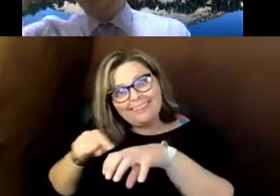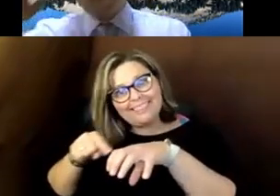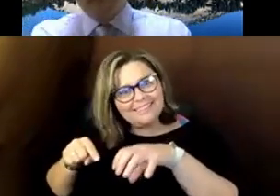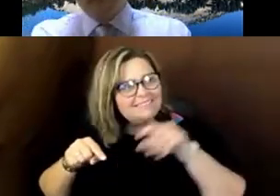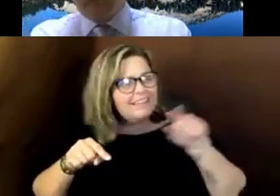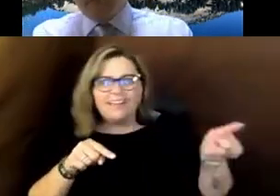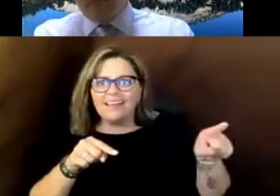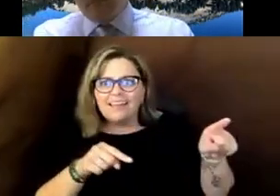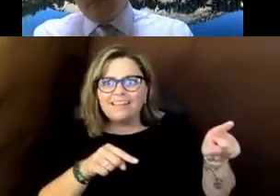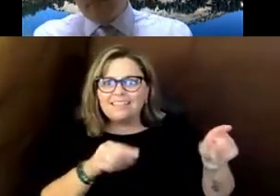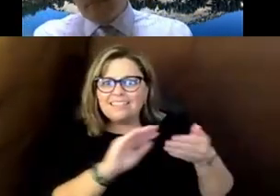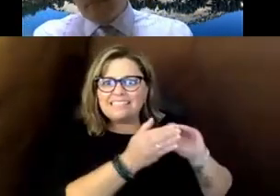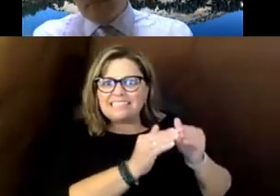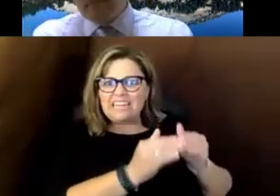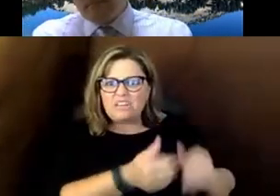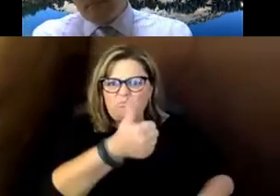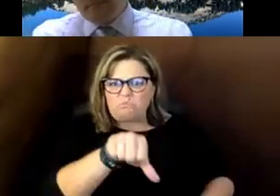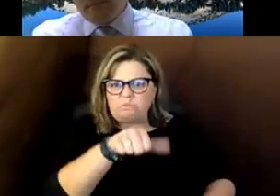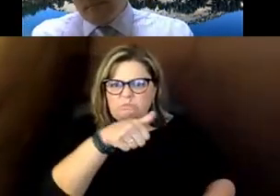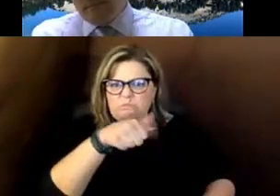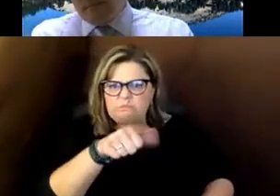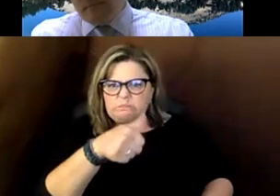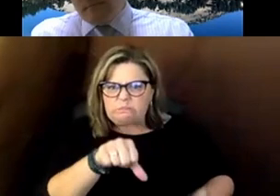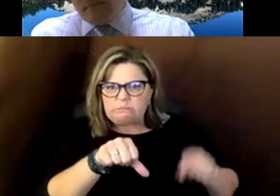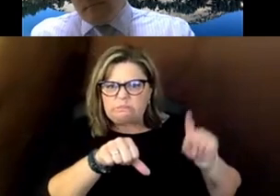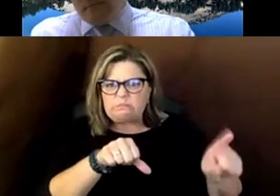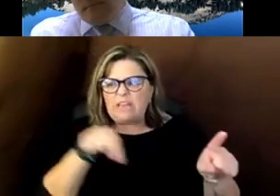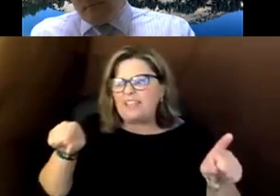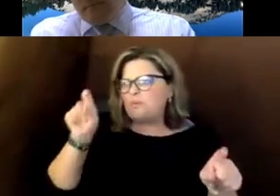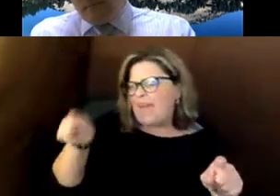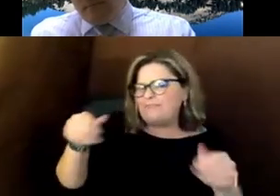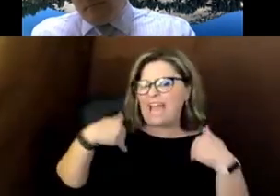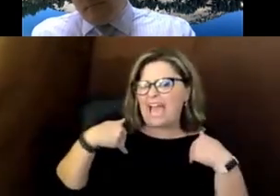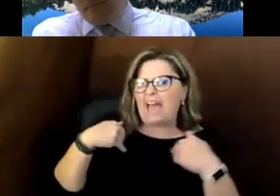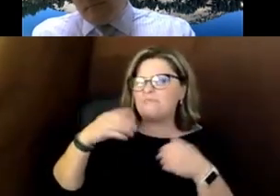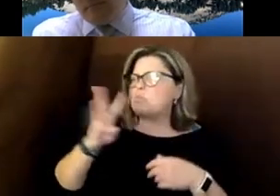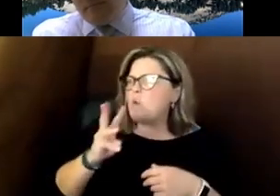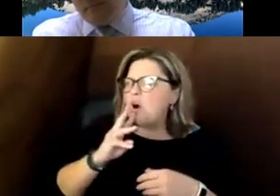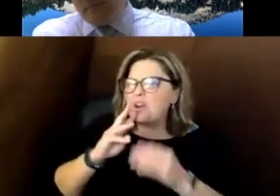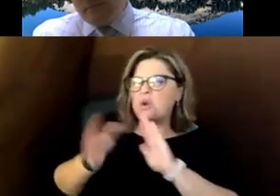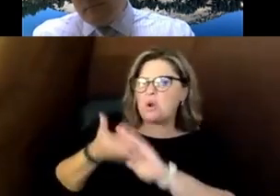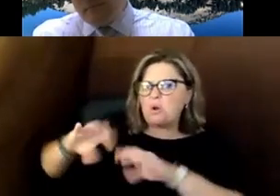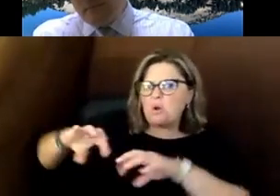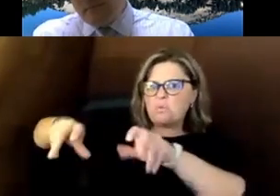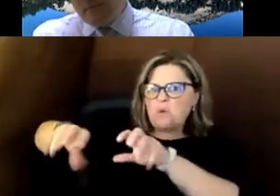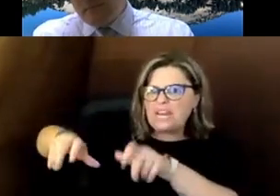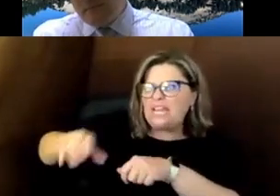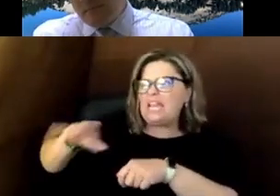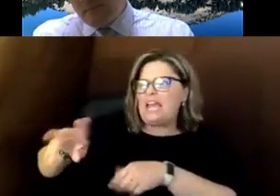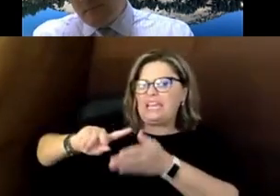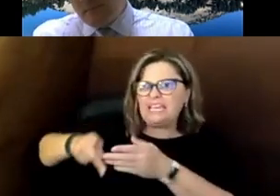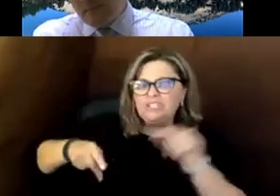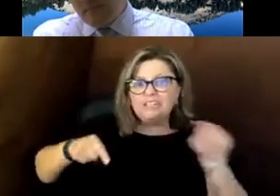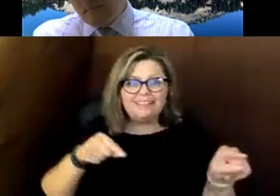so long, in that it has to have, you know, running water, or it has to have a kitchen, or that we can't centralize